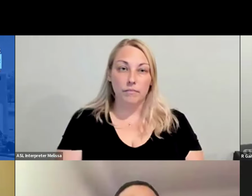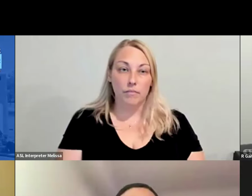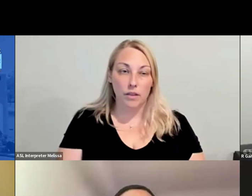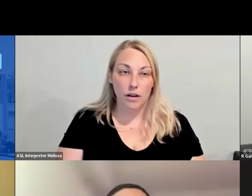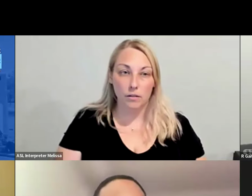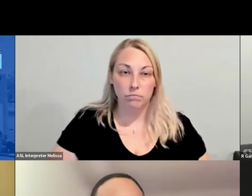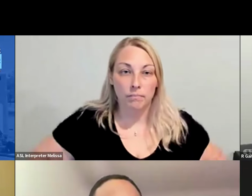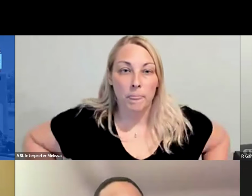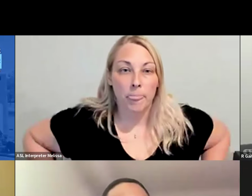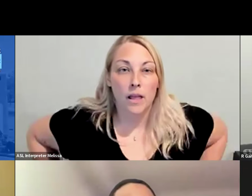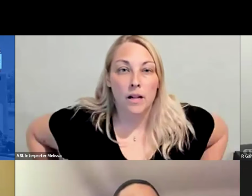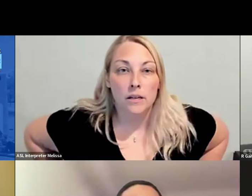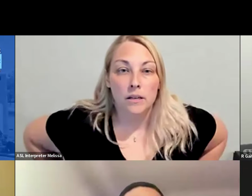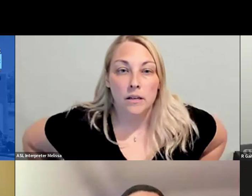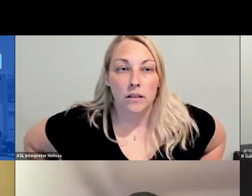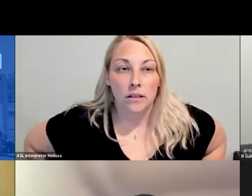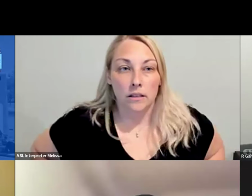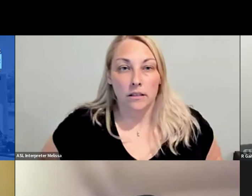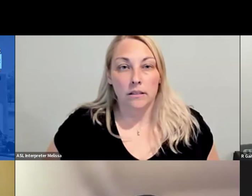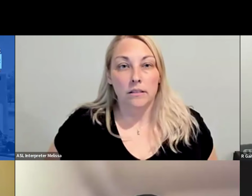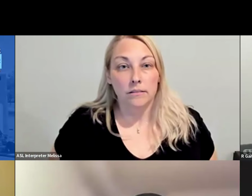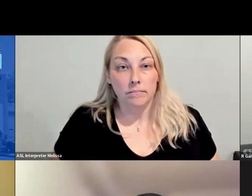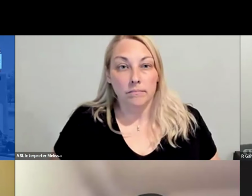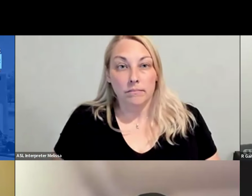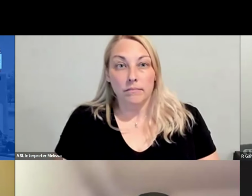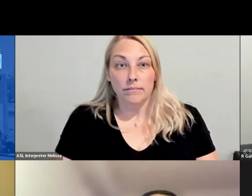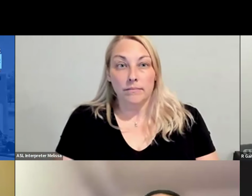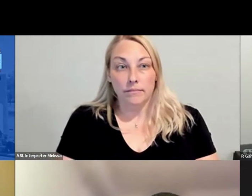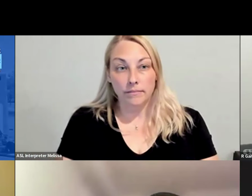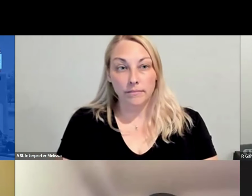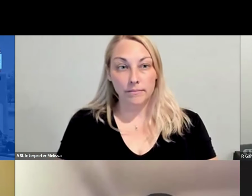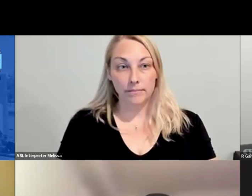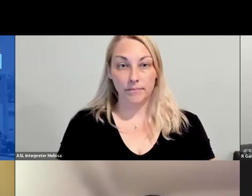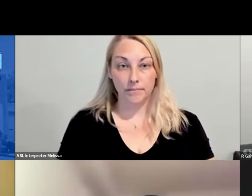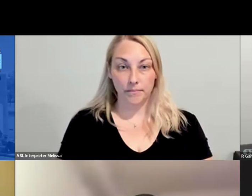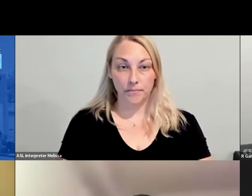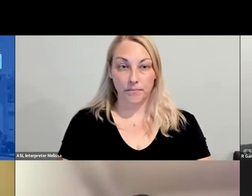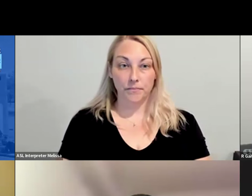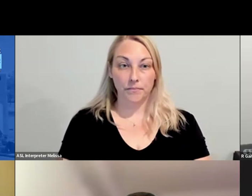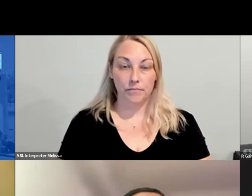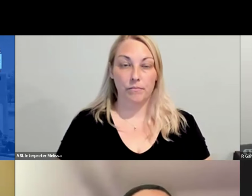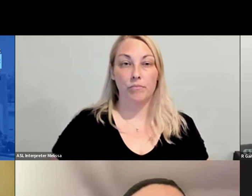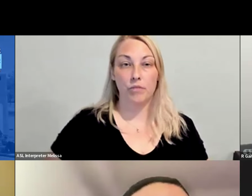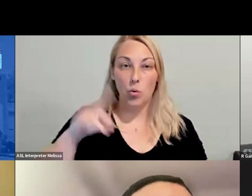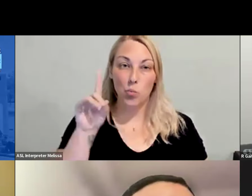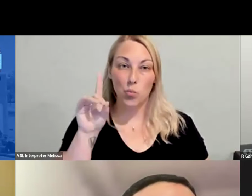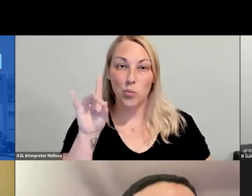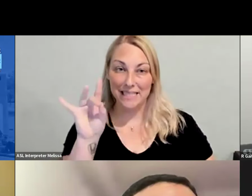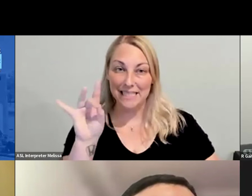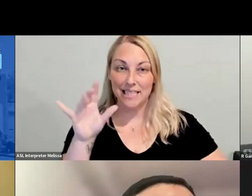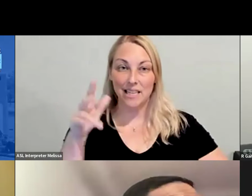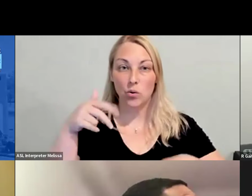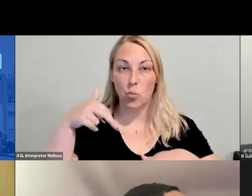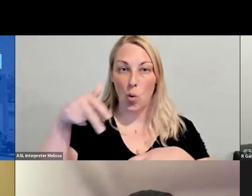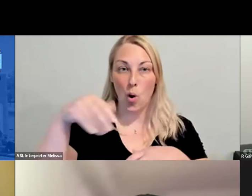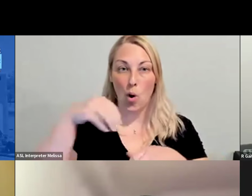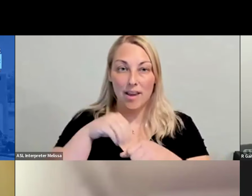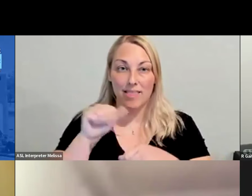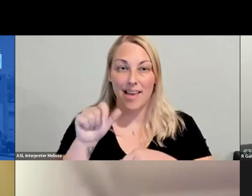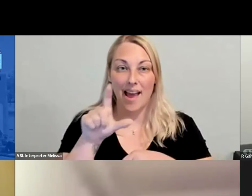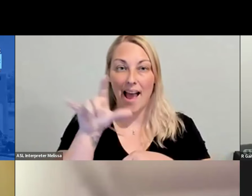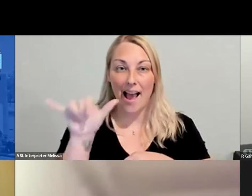Yeah, way better Miss now. Moldenhauer, we did a small walk in that alley, and we do not see the vision that this project is